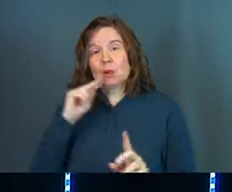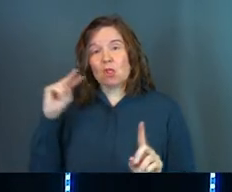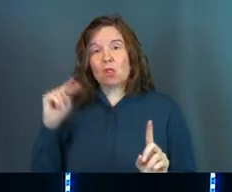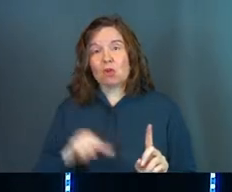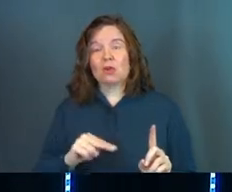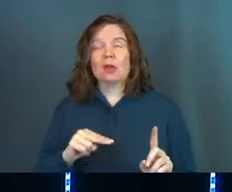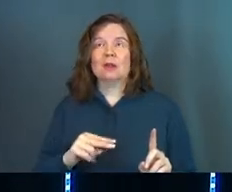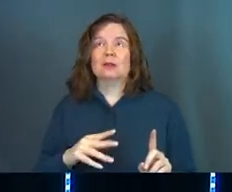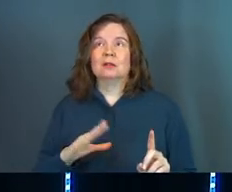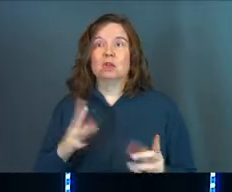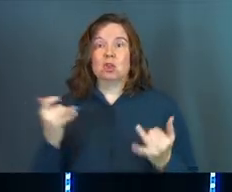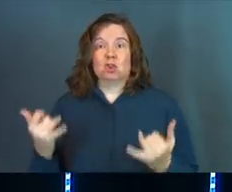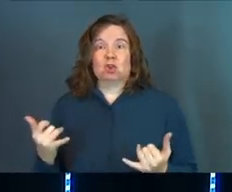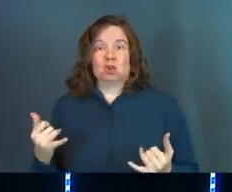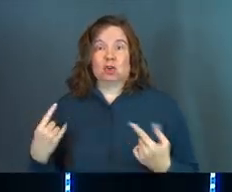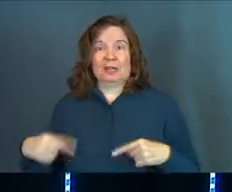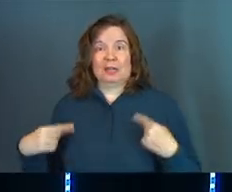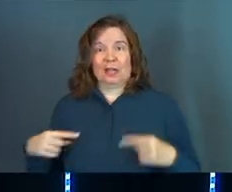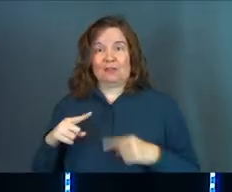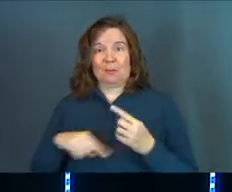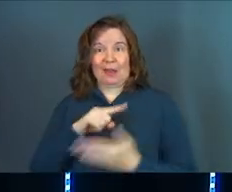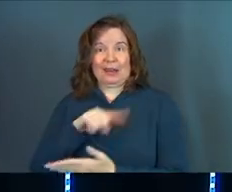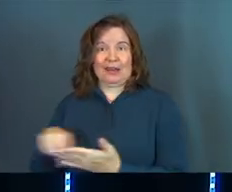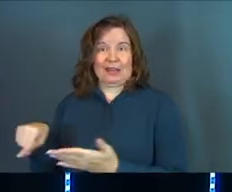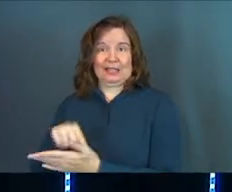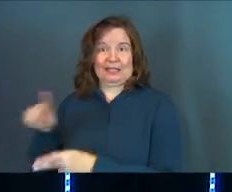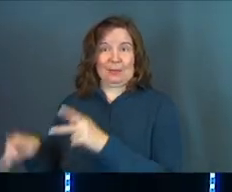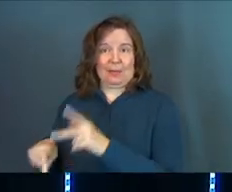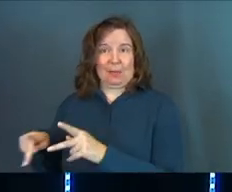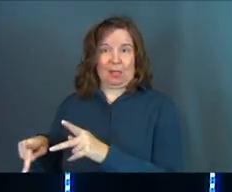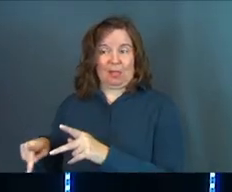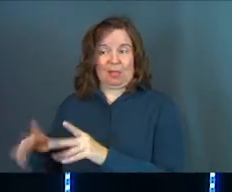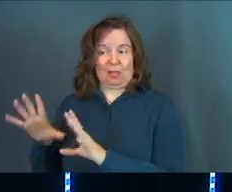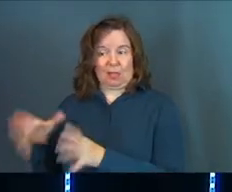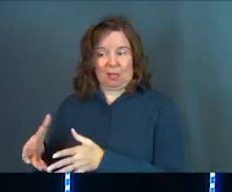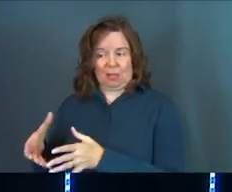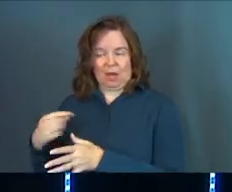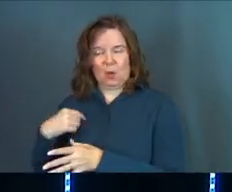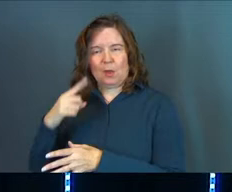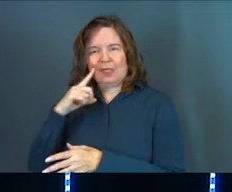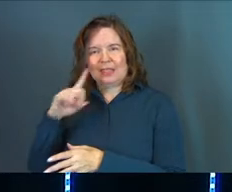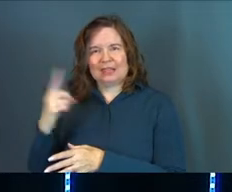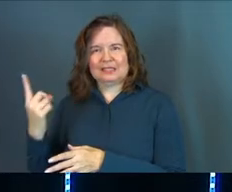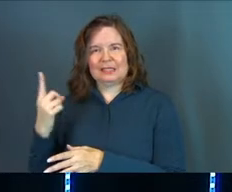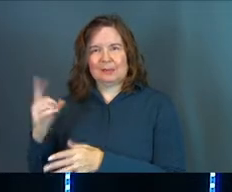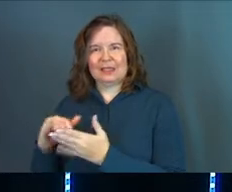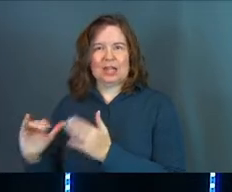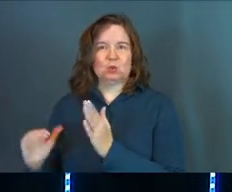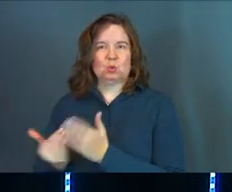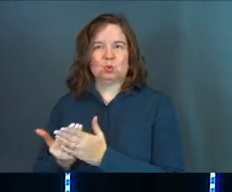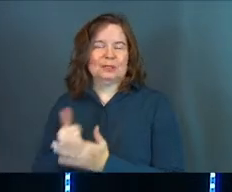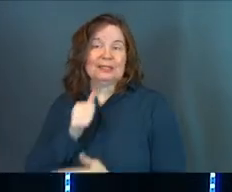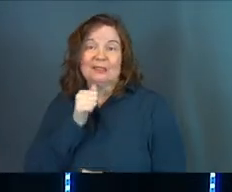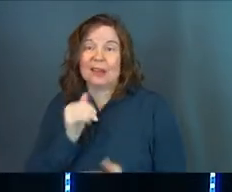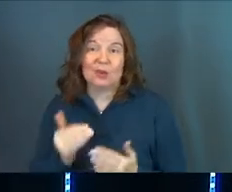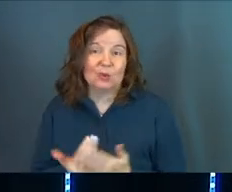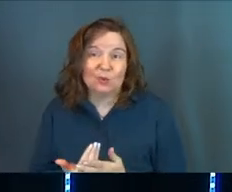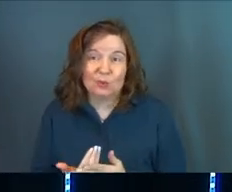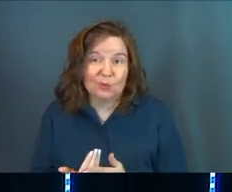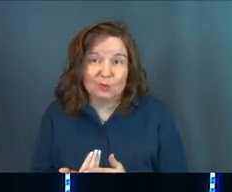at the current controversy about canceling people and we think of this as something that's new. It's not